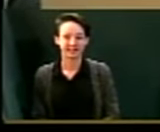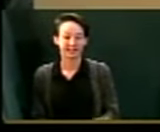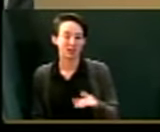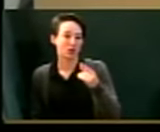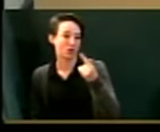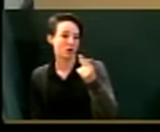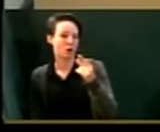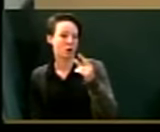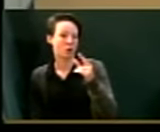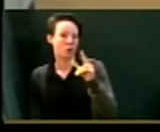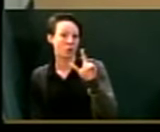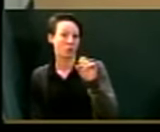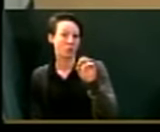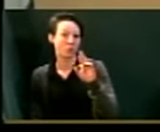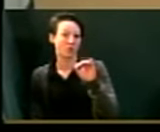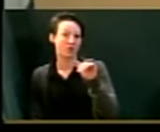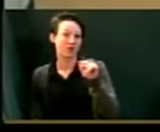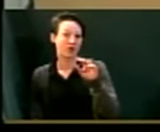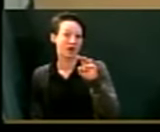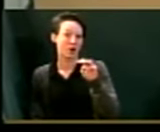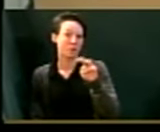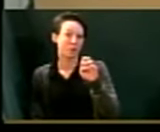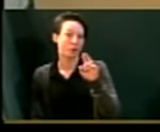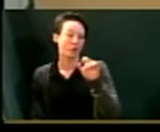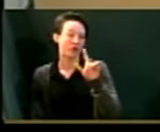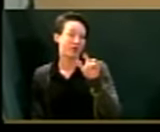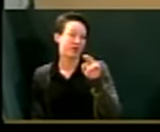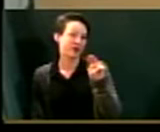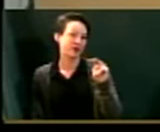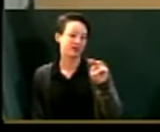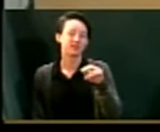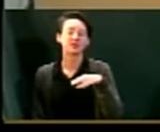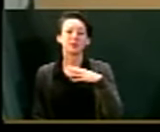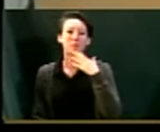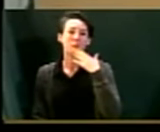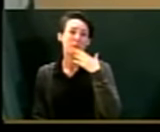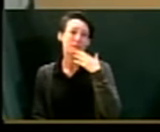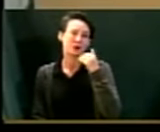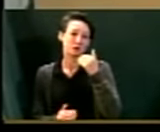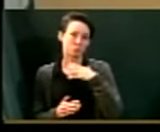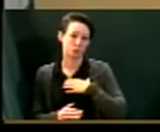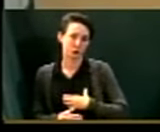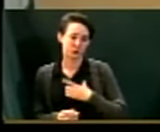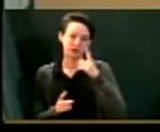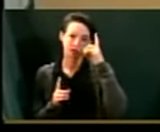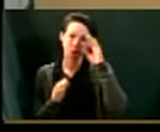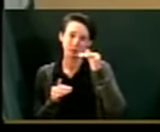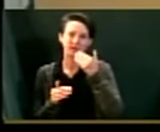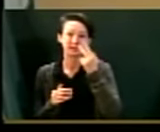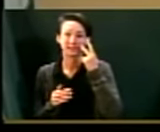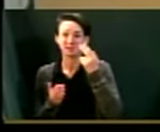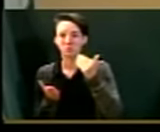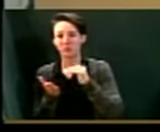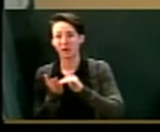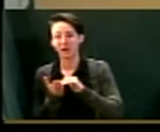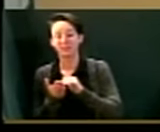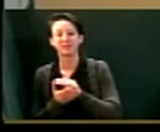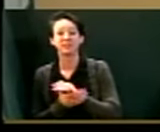Gloria and Amber and Lynn, best to you, and I do hope we see you again. It's been good making new